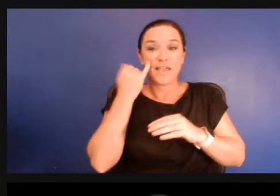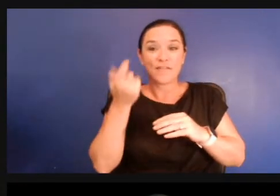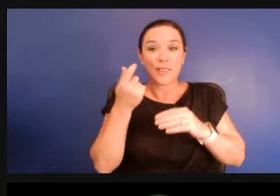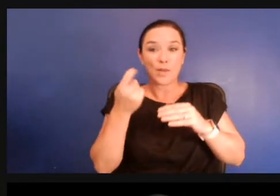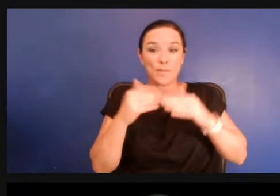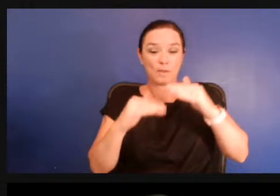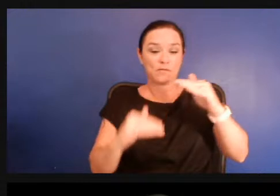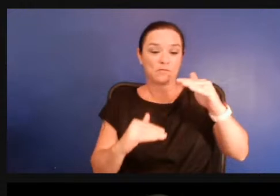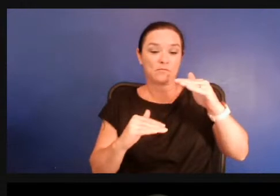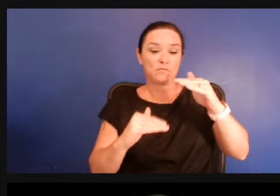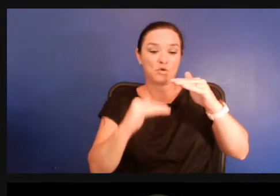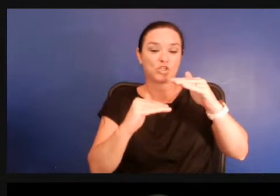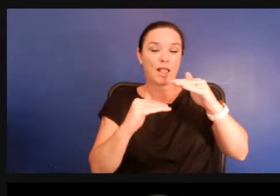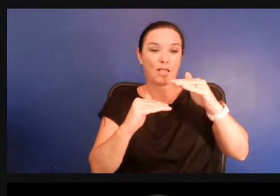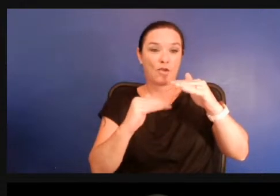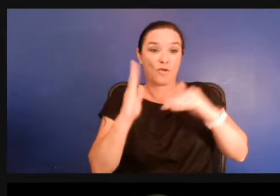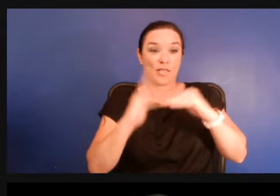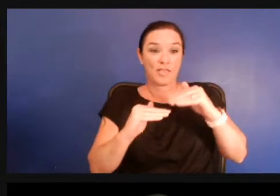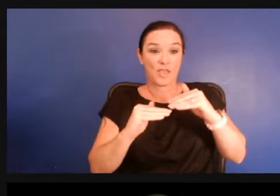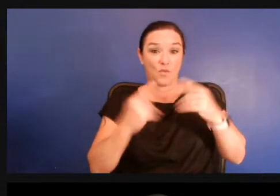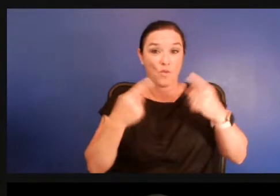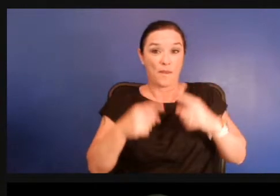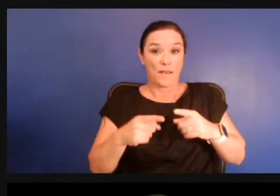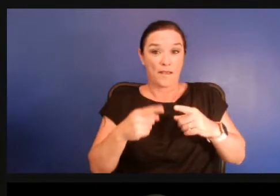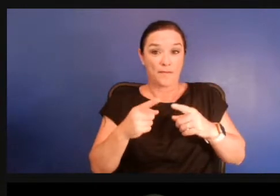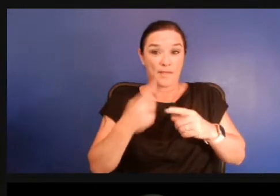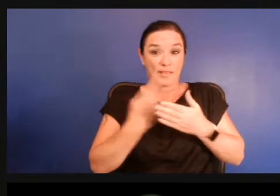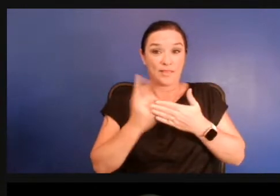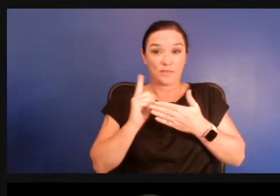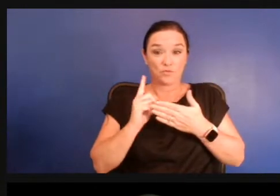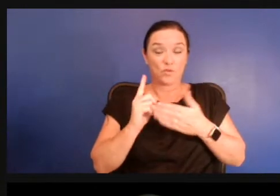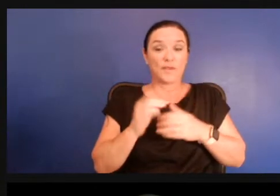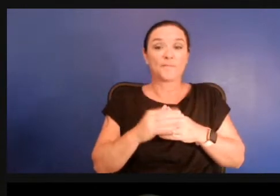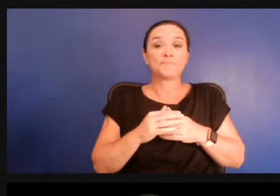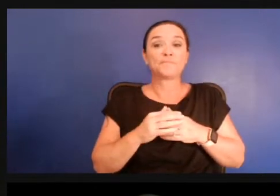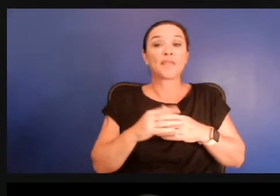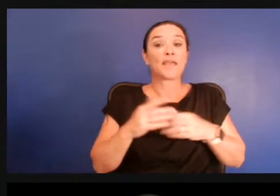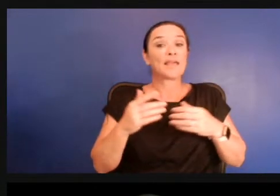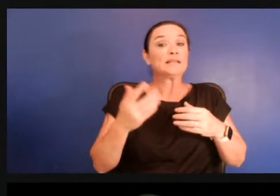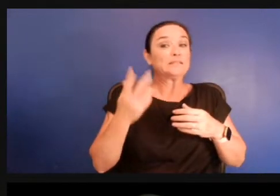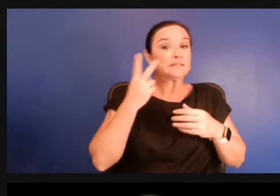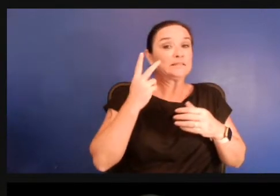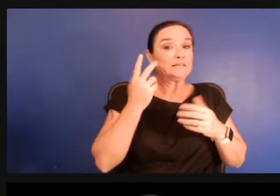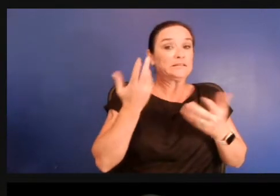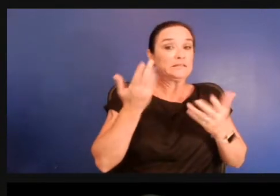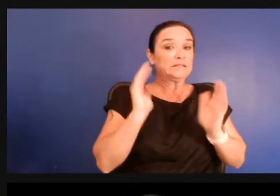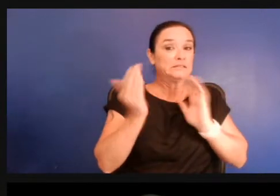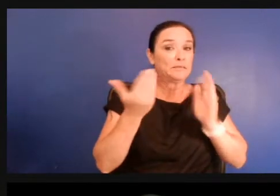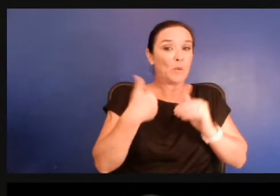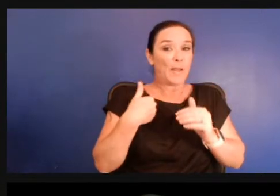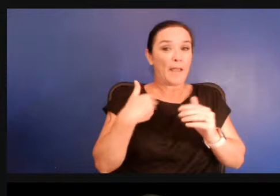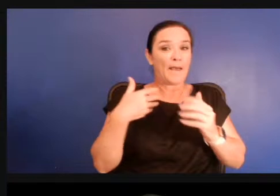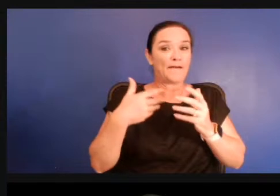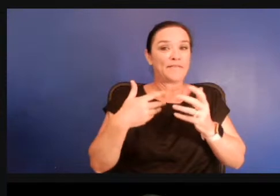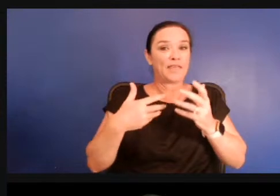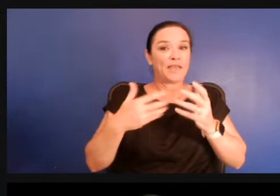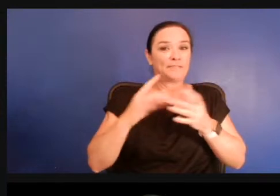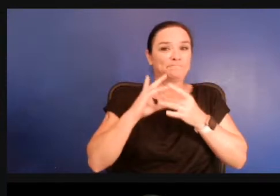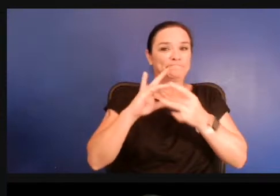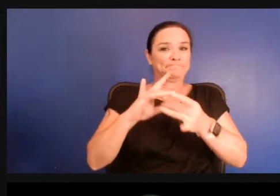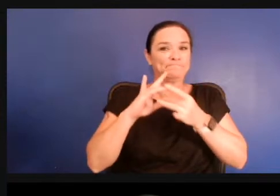this and further over towards Kilauea, there does appear to be an interaction of Kilauea's magmatic roots coming